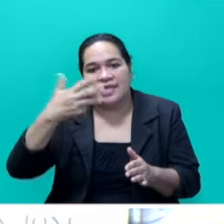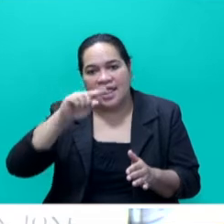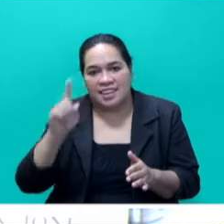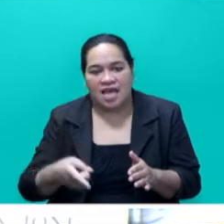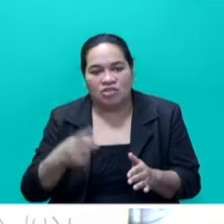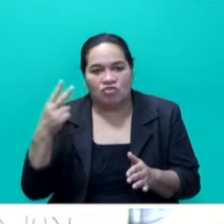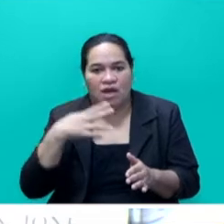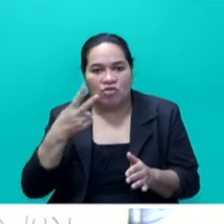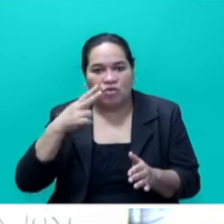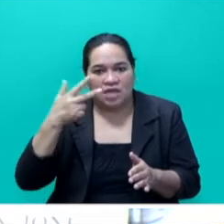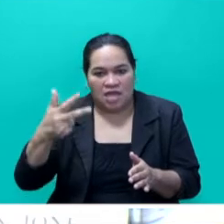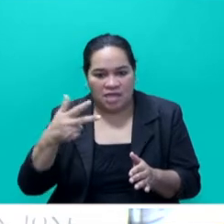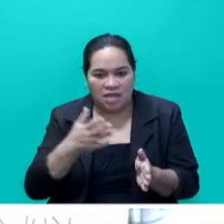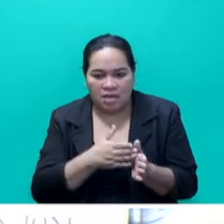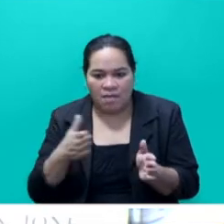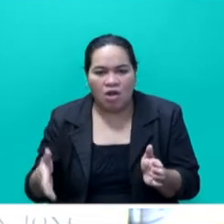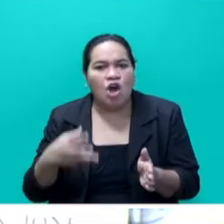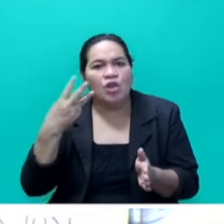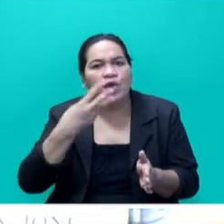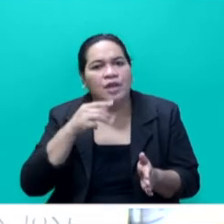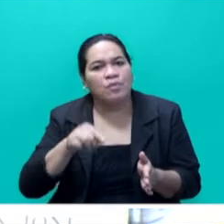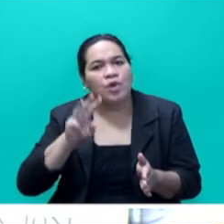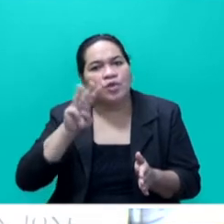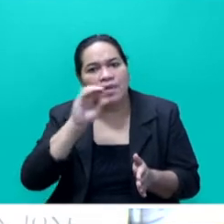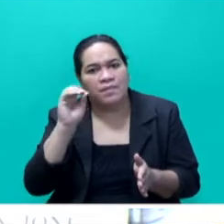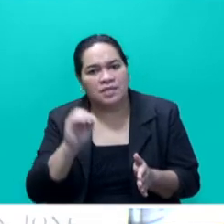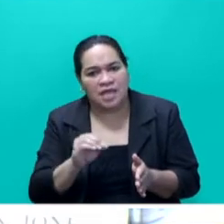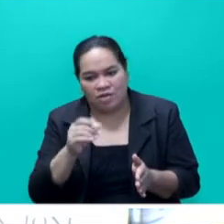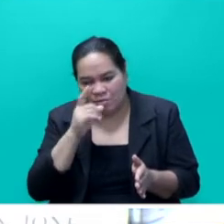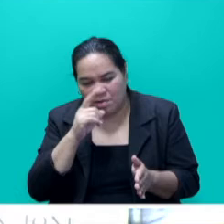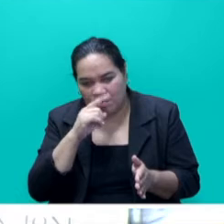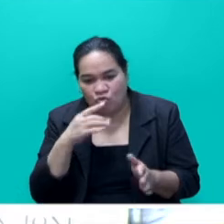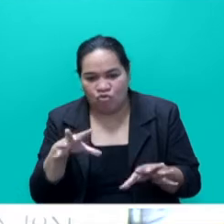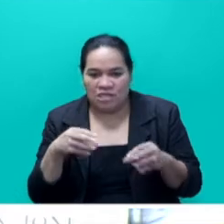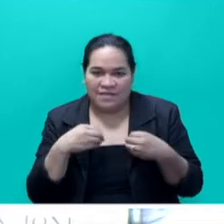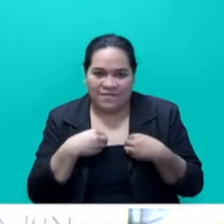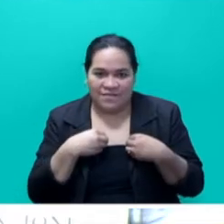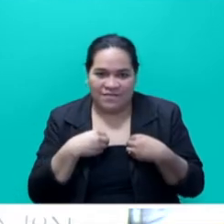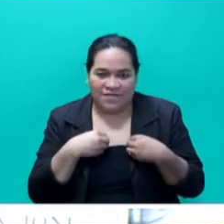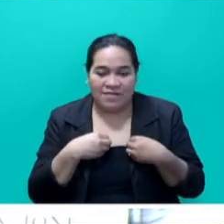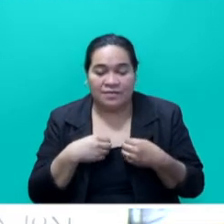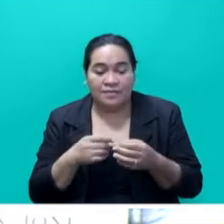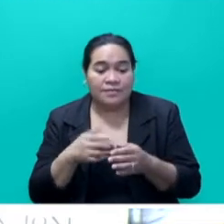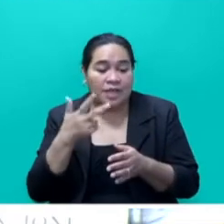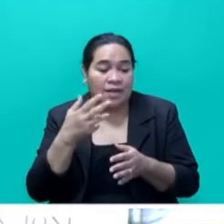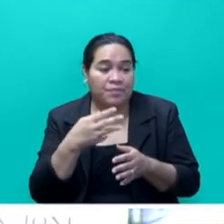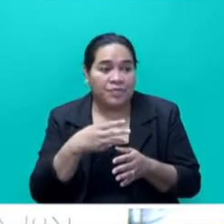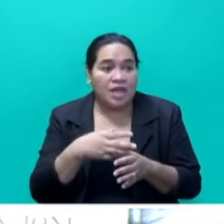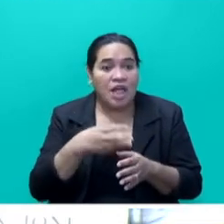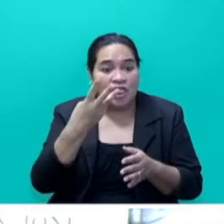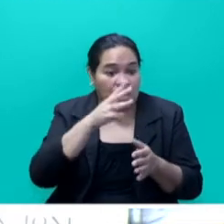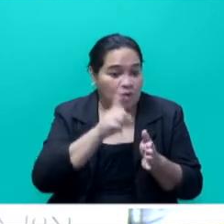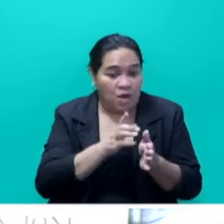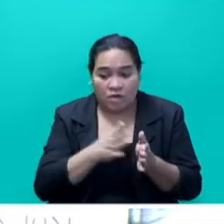They constituted about 30.3% of the total number of people who received the benefit of 360. 31 to 50 years